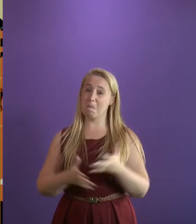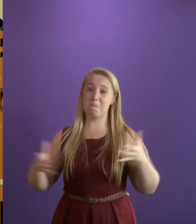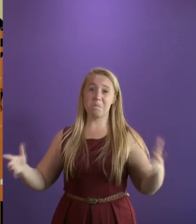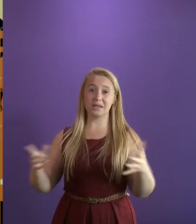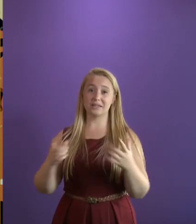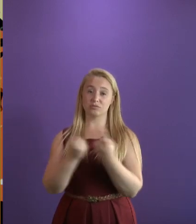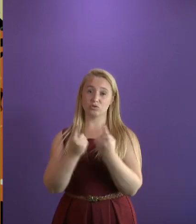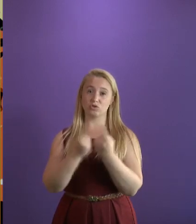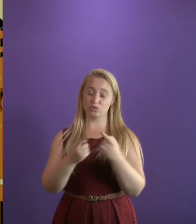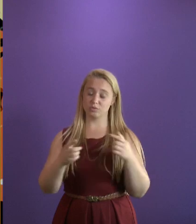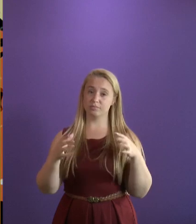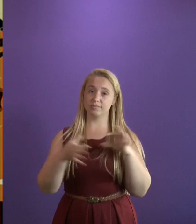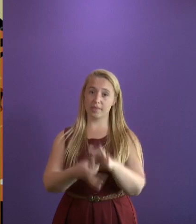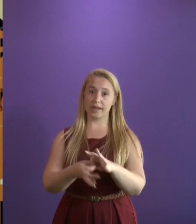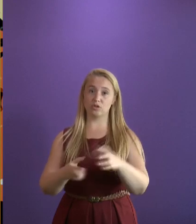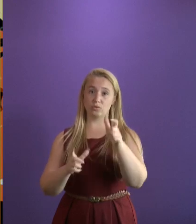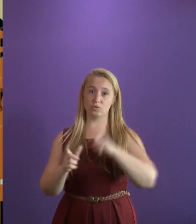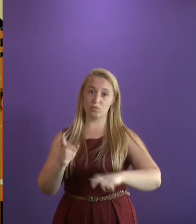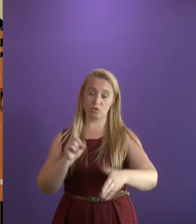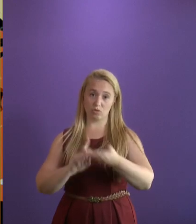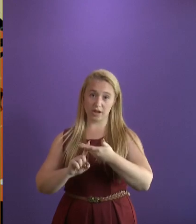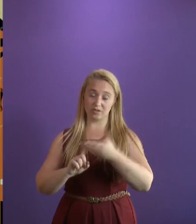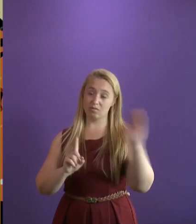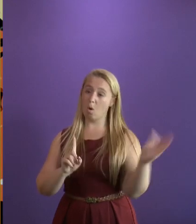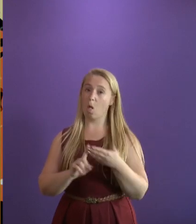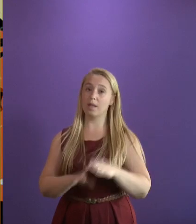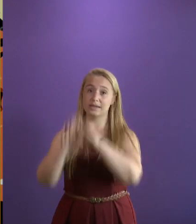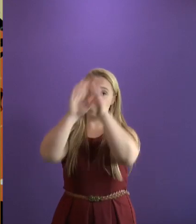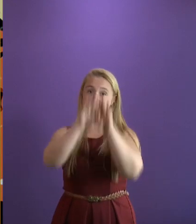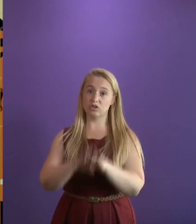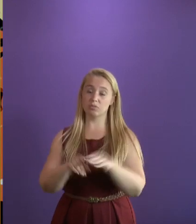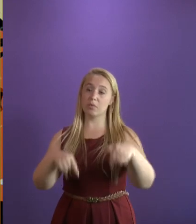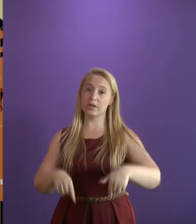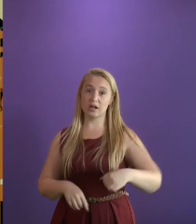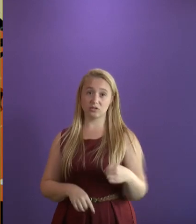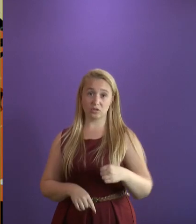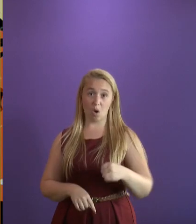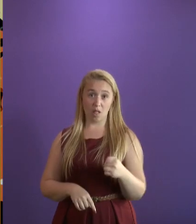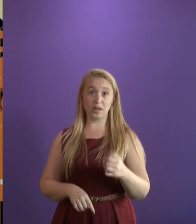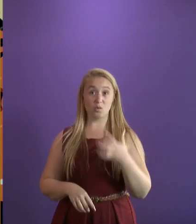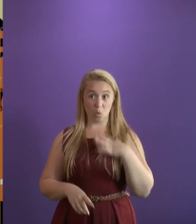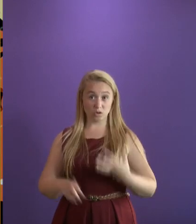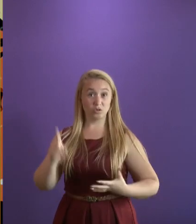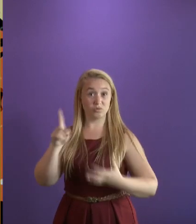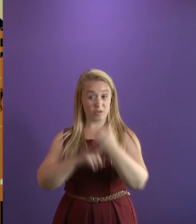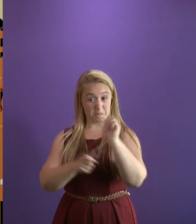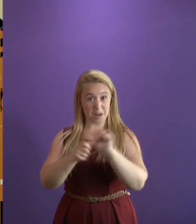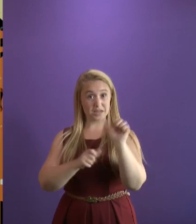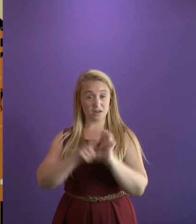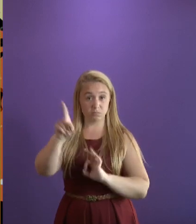the globe today. This is for all nations, but in Scotland we take that aspiration very, very seriously. Human rights are inherent